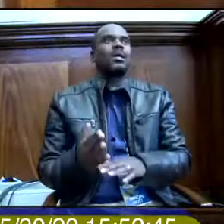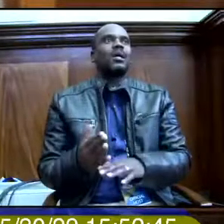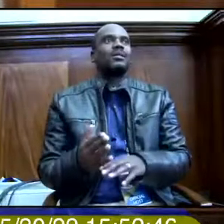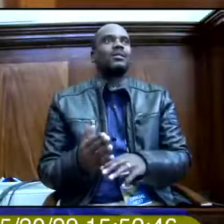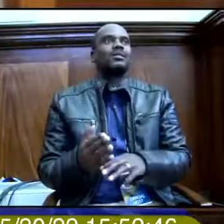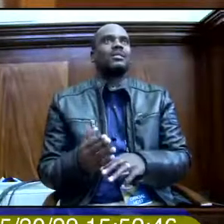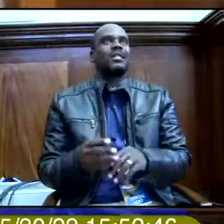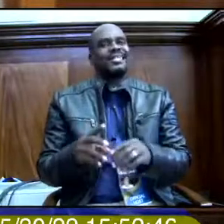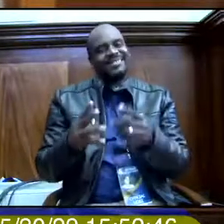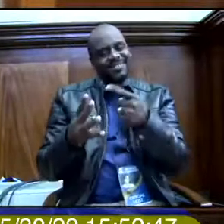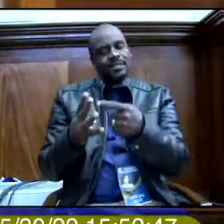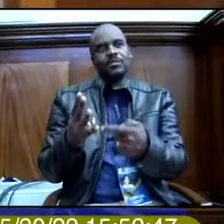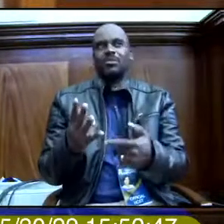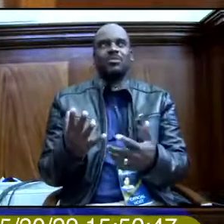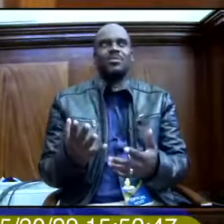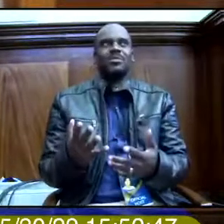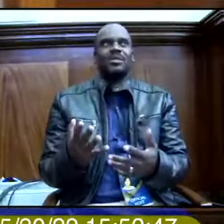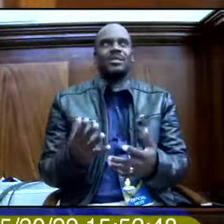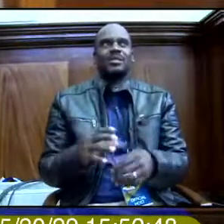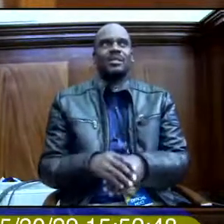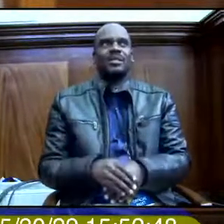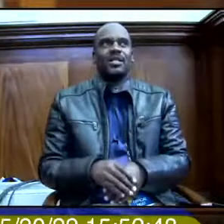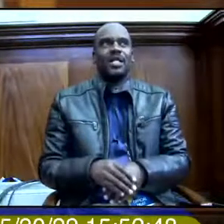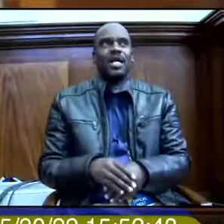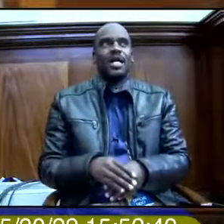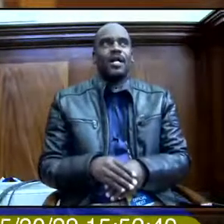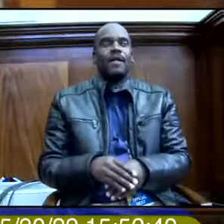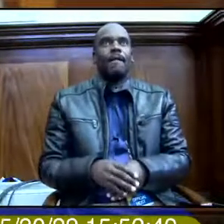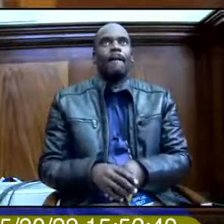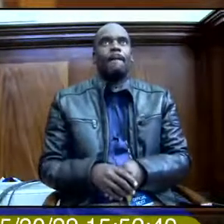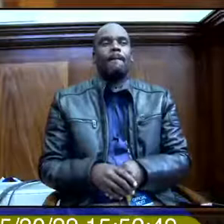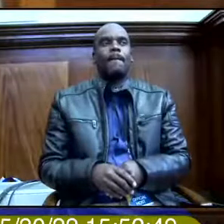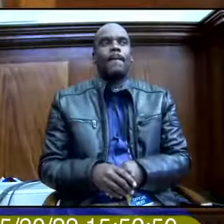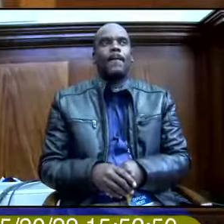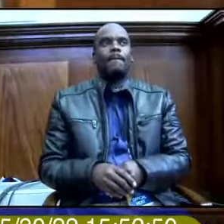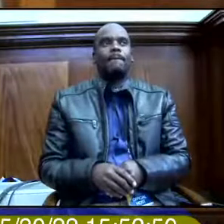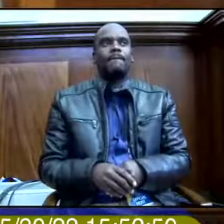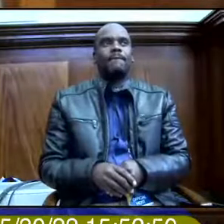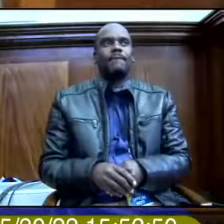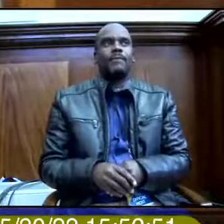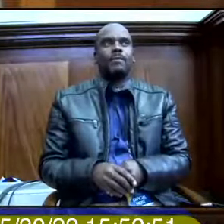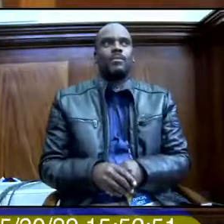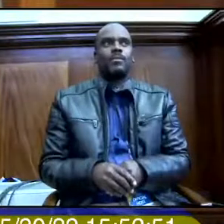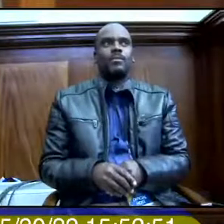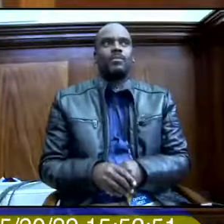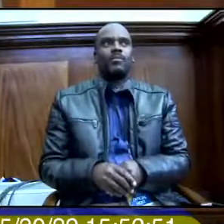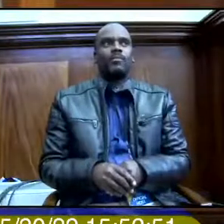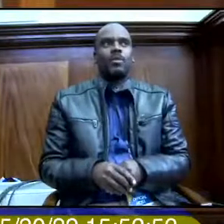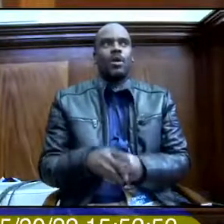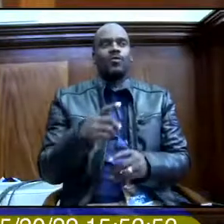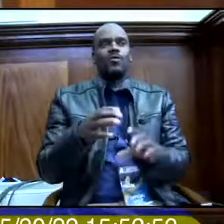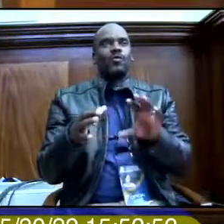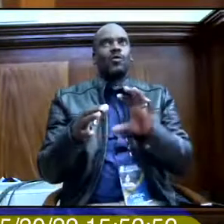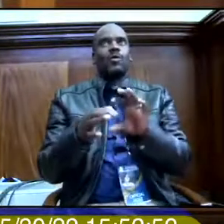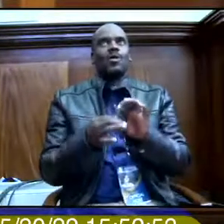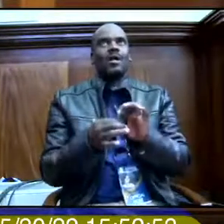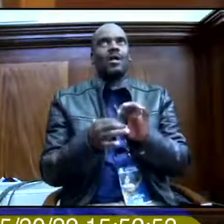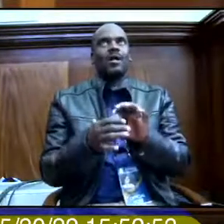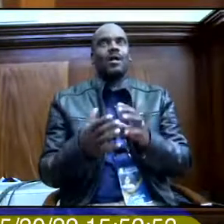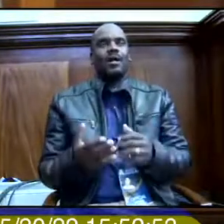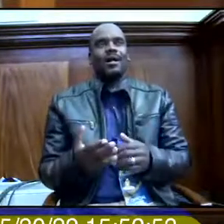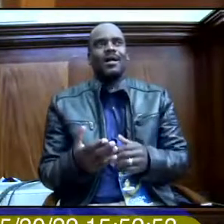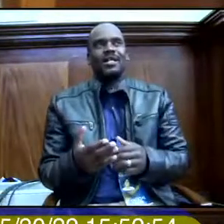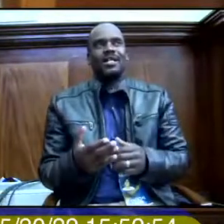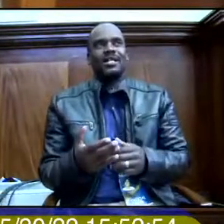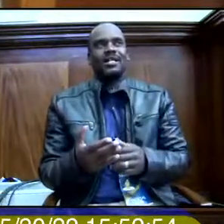others like investigations into current contraventions detectives or of wrongdoing intelligence